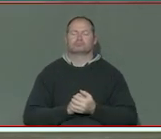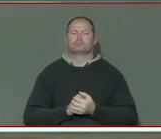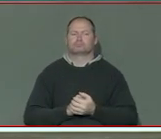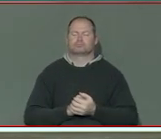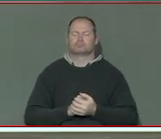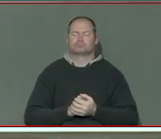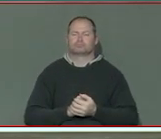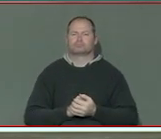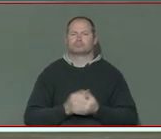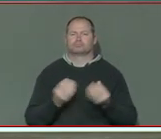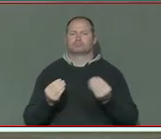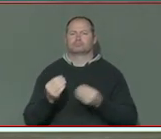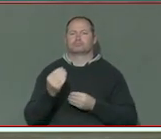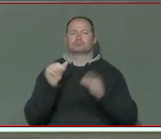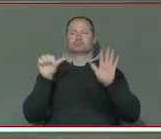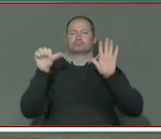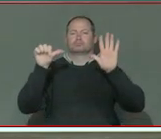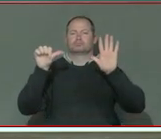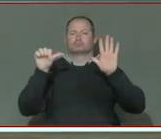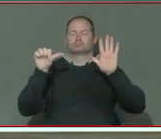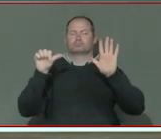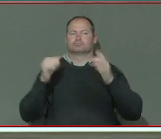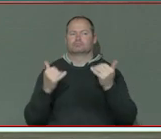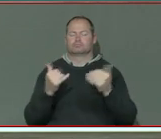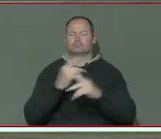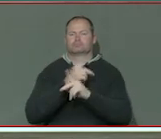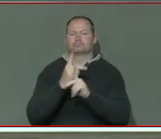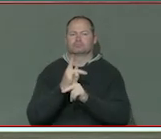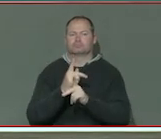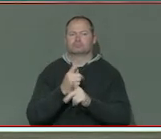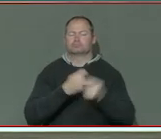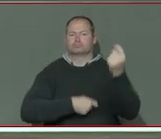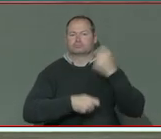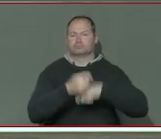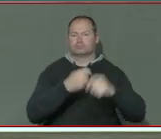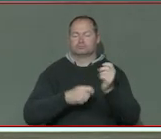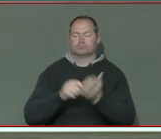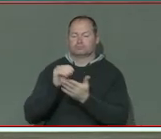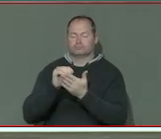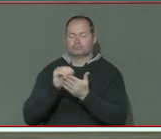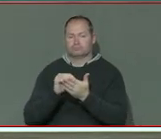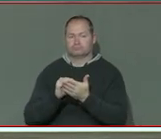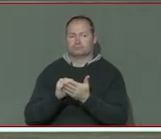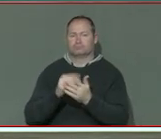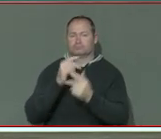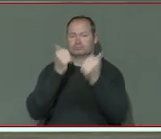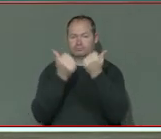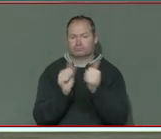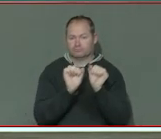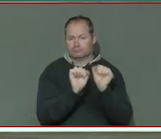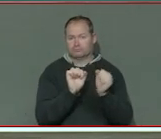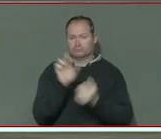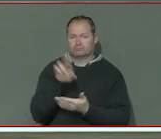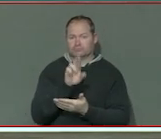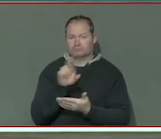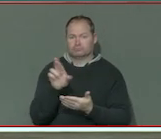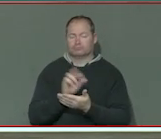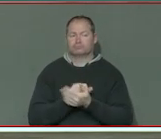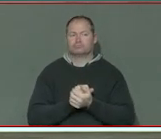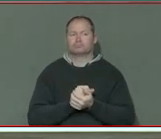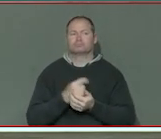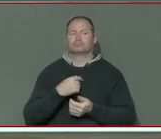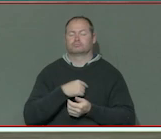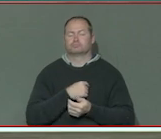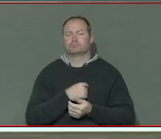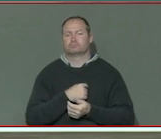Number 6, stock sold to Collins was incorrectly posted to the account of Pillay. So again, A we posted to B,